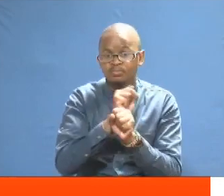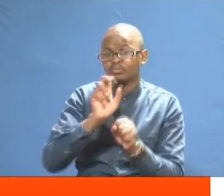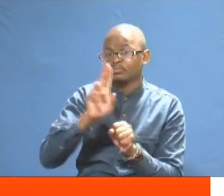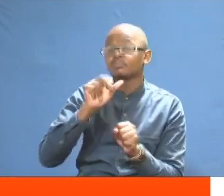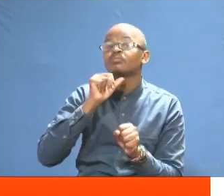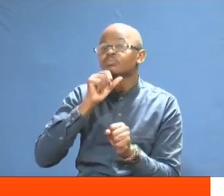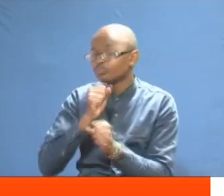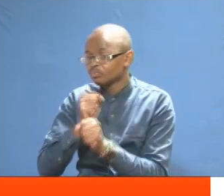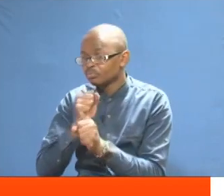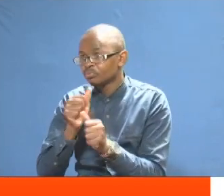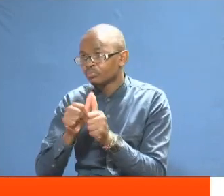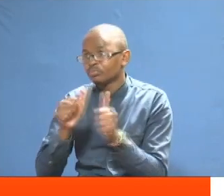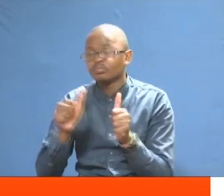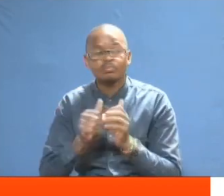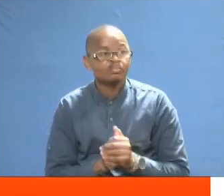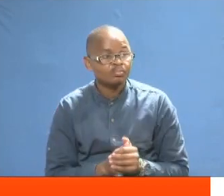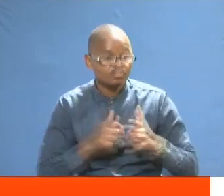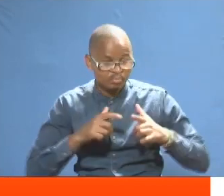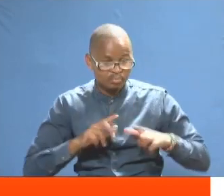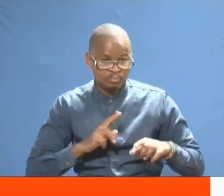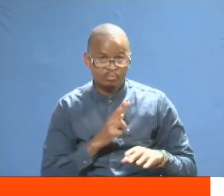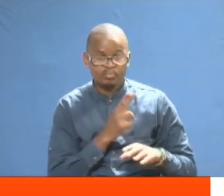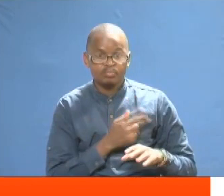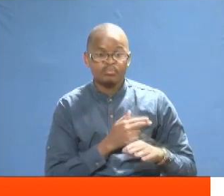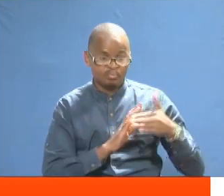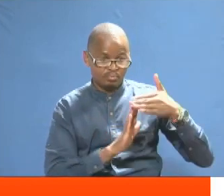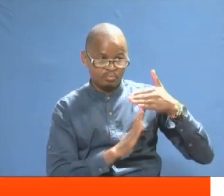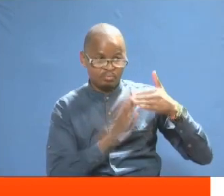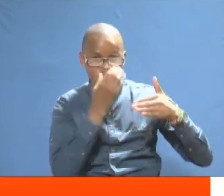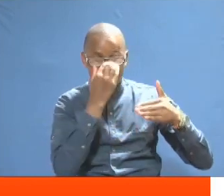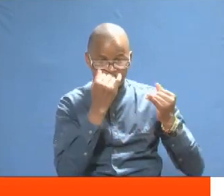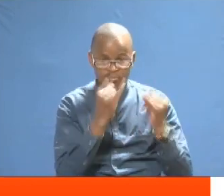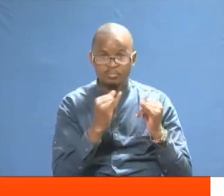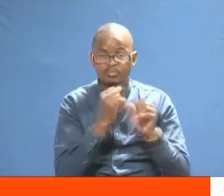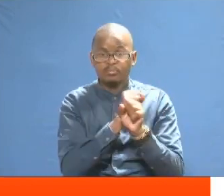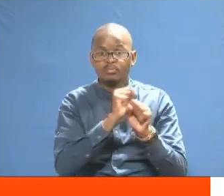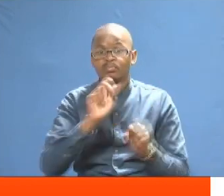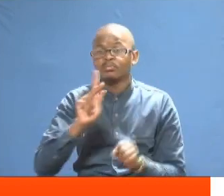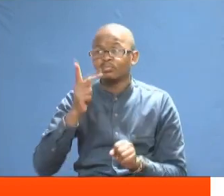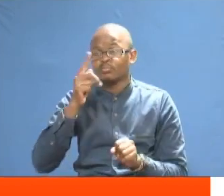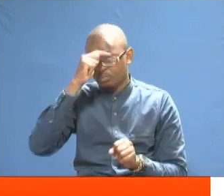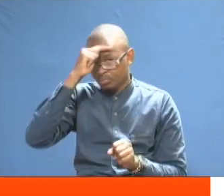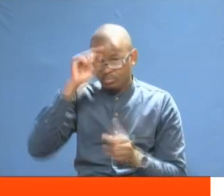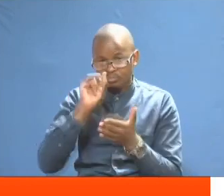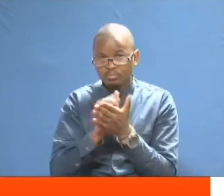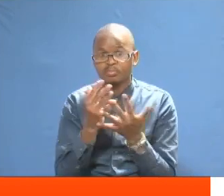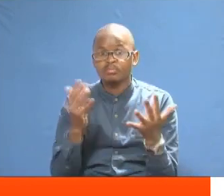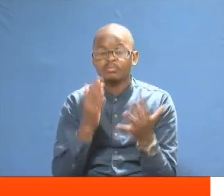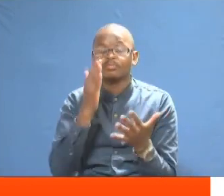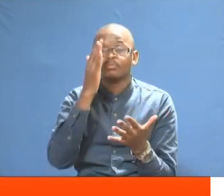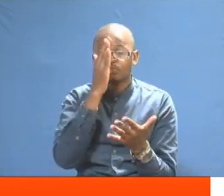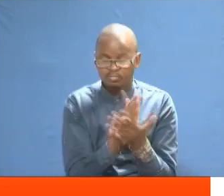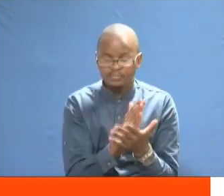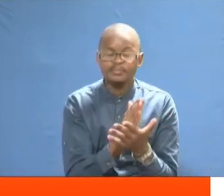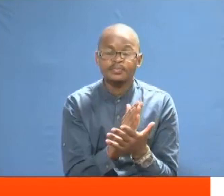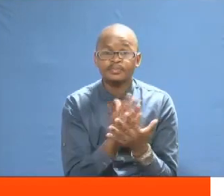Kenyatta, you are not performing. Unless they are telling us Deputy President William Ruto is now the president of Kenya. Because that is where back stops. So when you